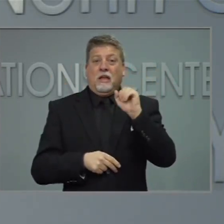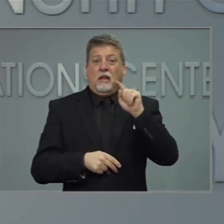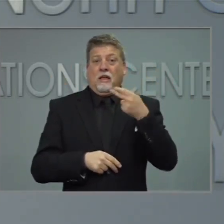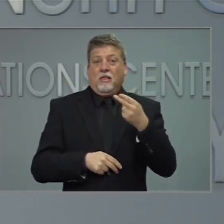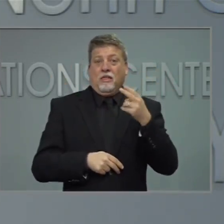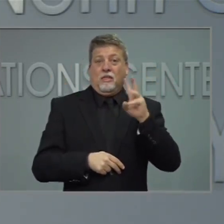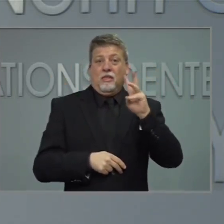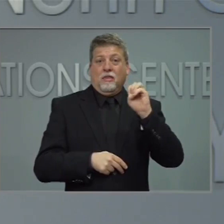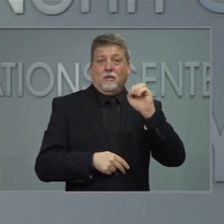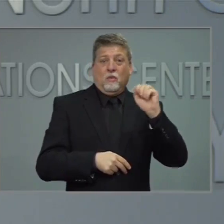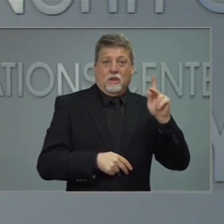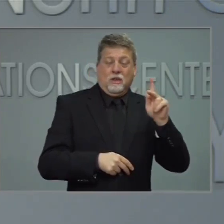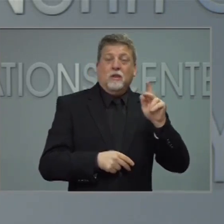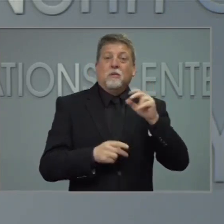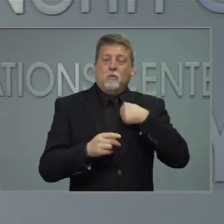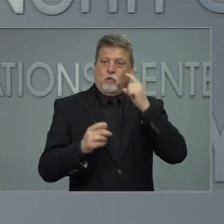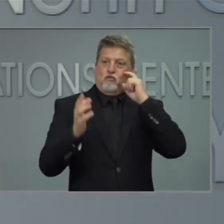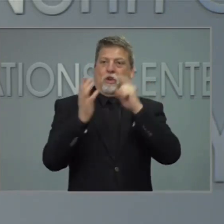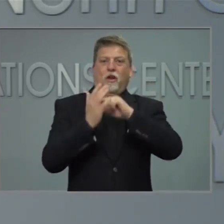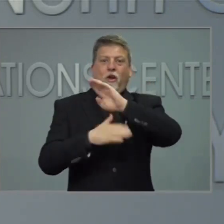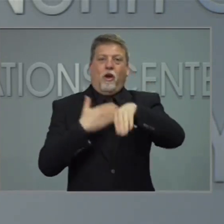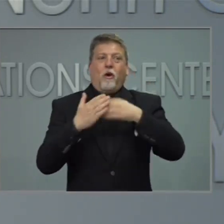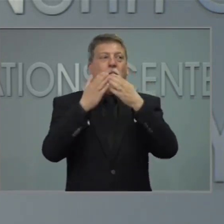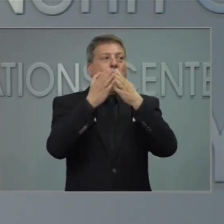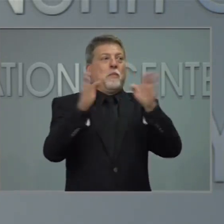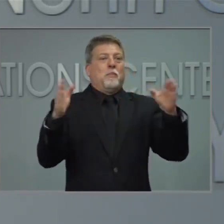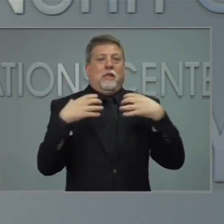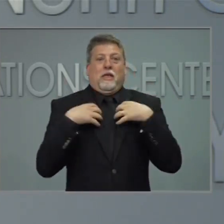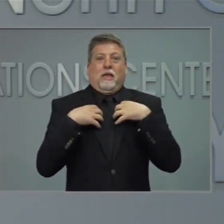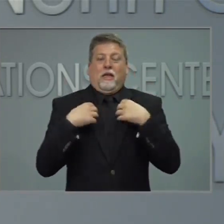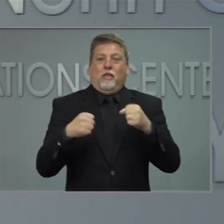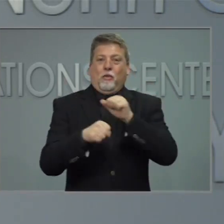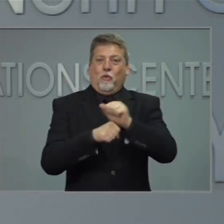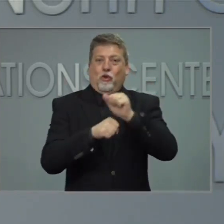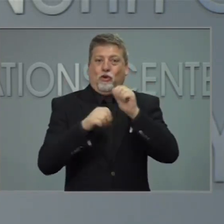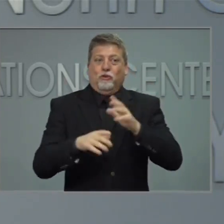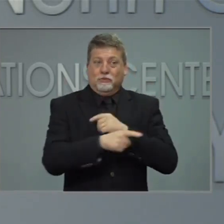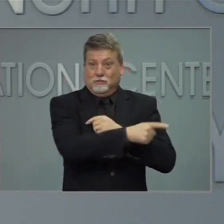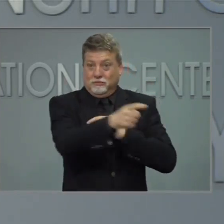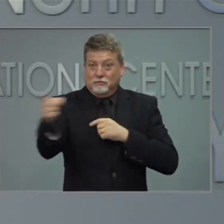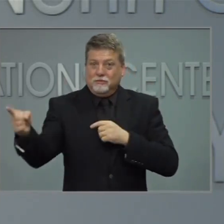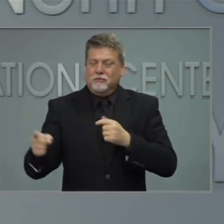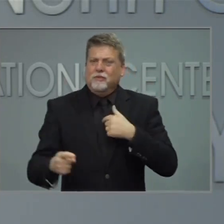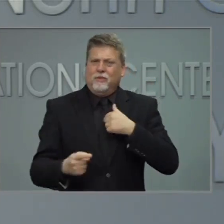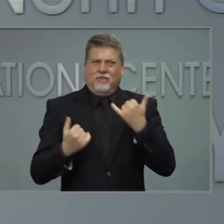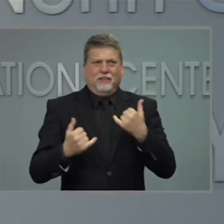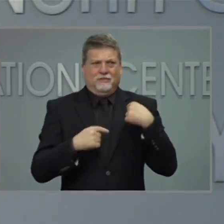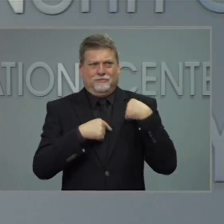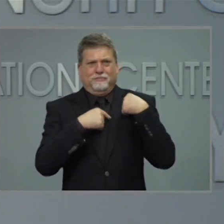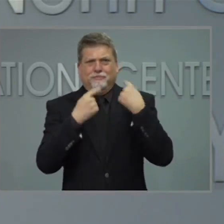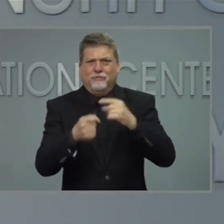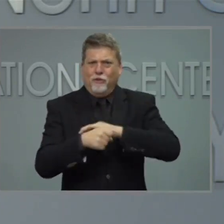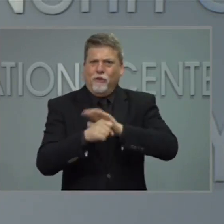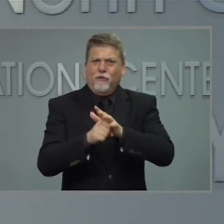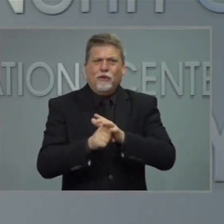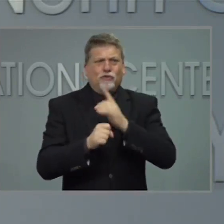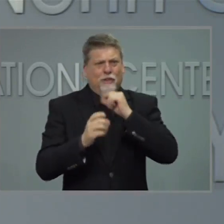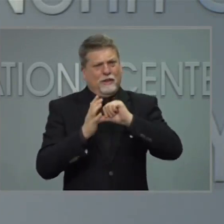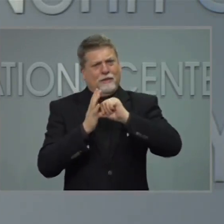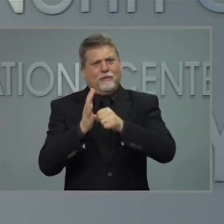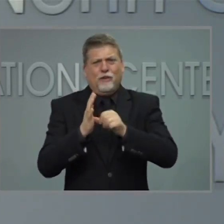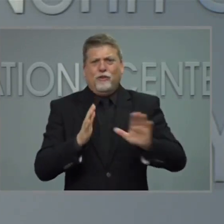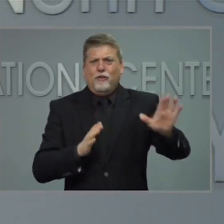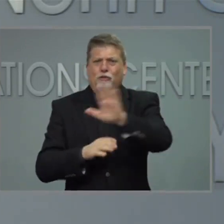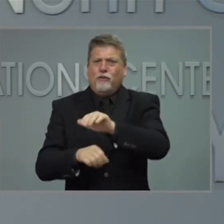it's now. Your work has always been important, but this past year underscored just how critical and